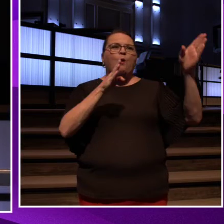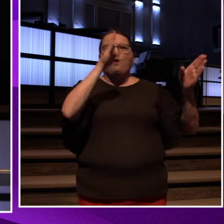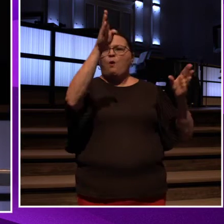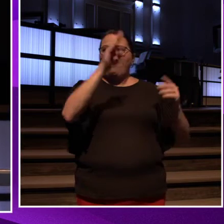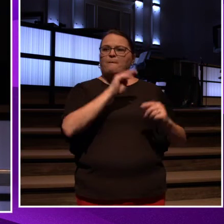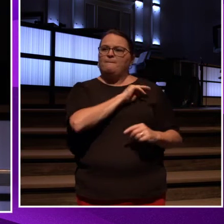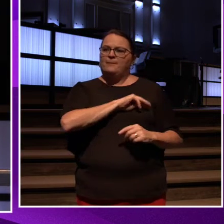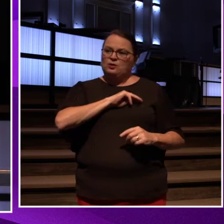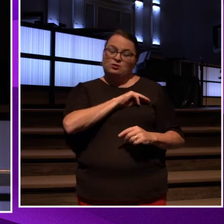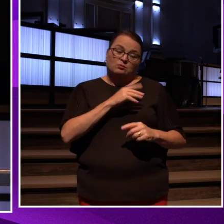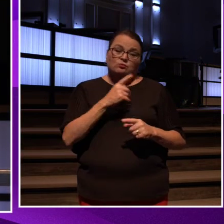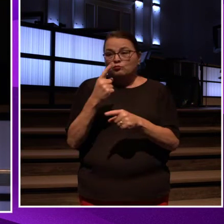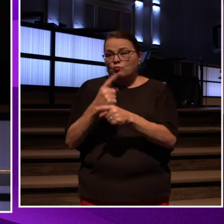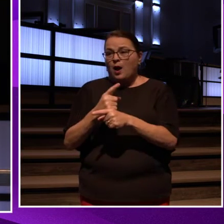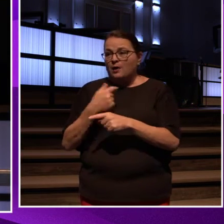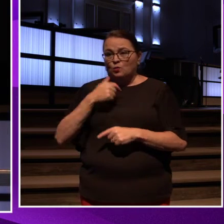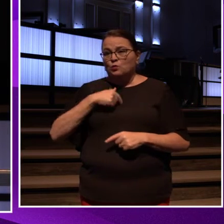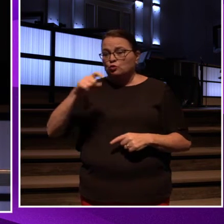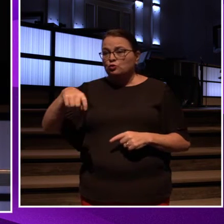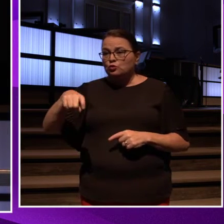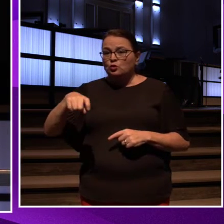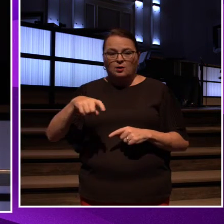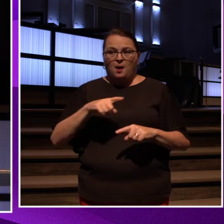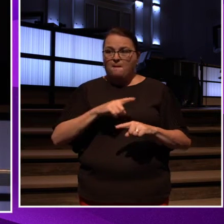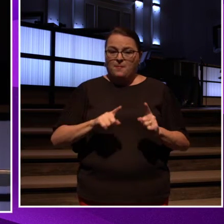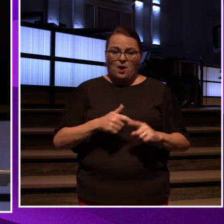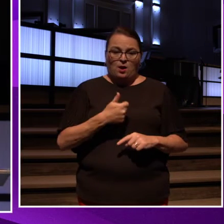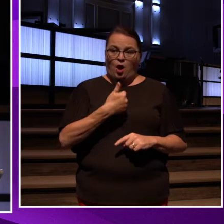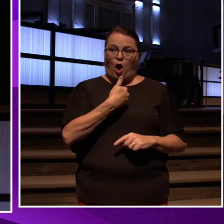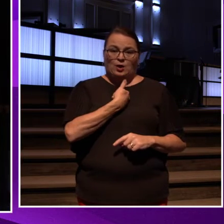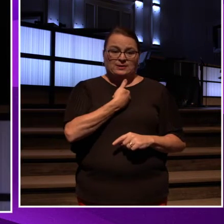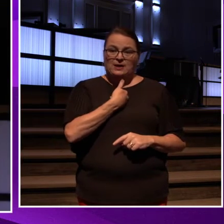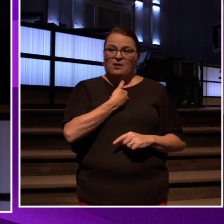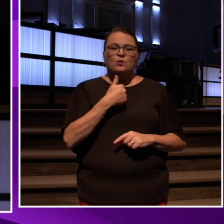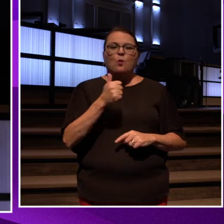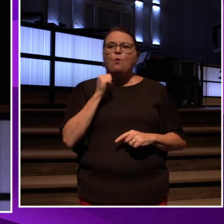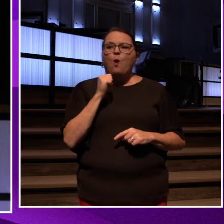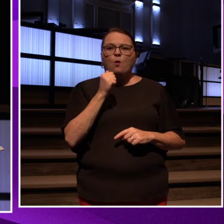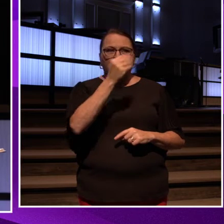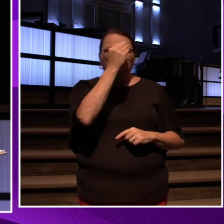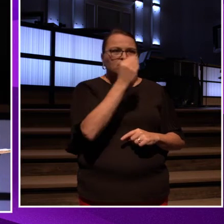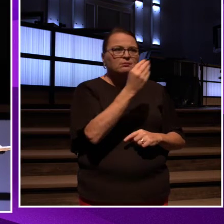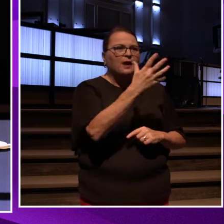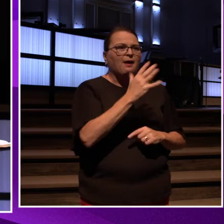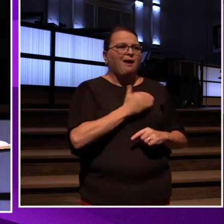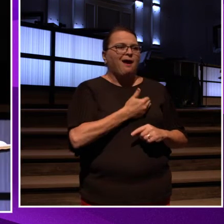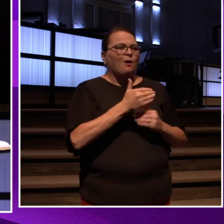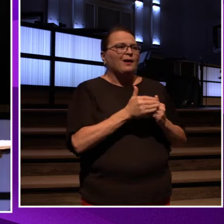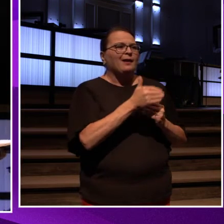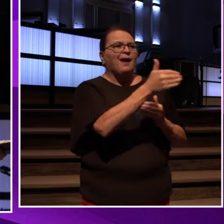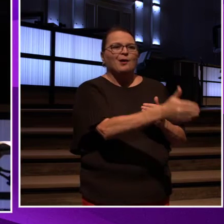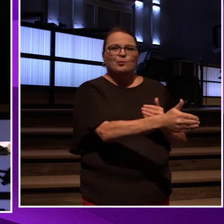we should do more of it. But we won't even go across the street and tell our neighbors. And the reason we